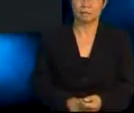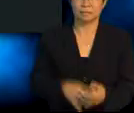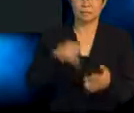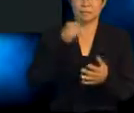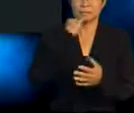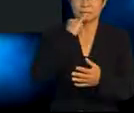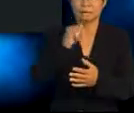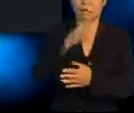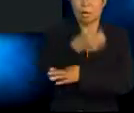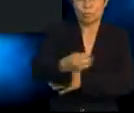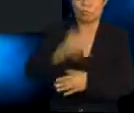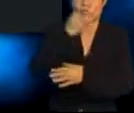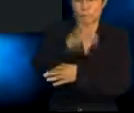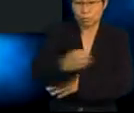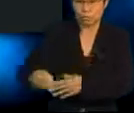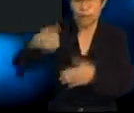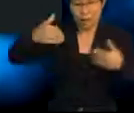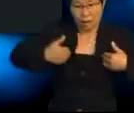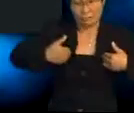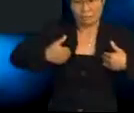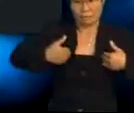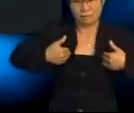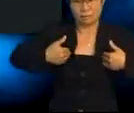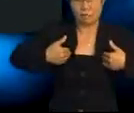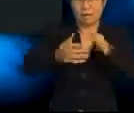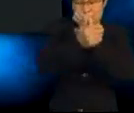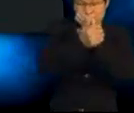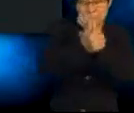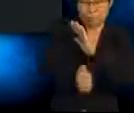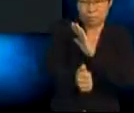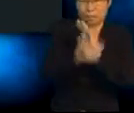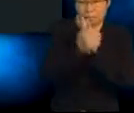is an object that has the ability